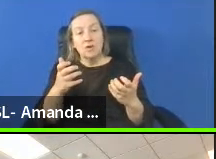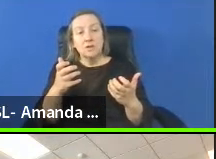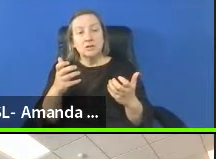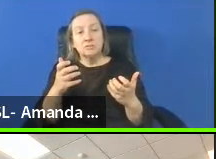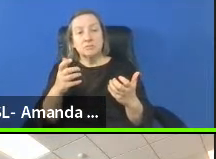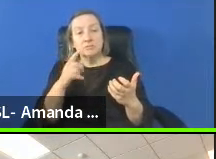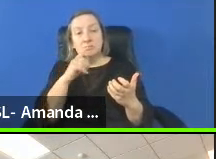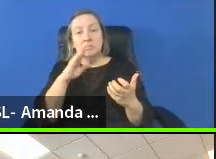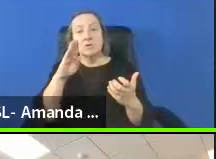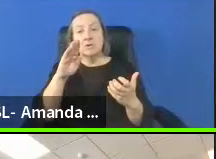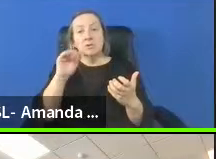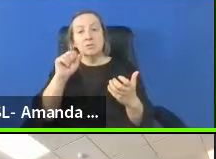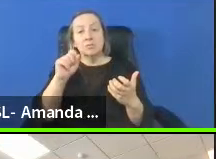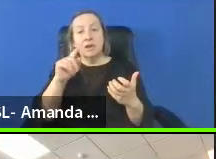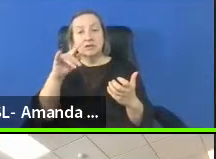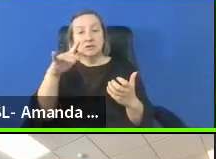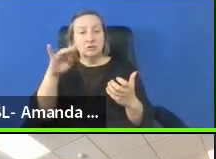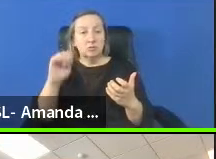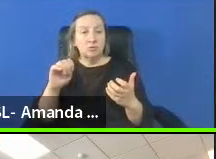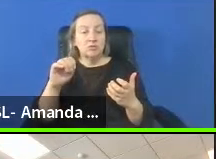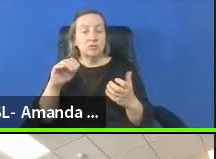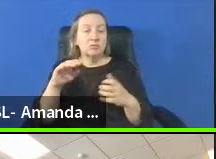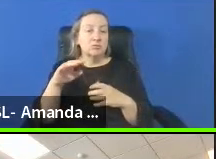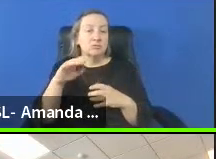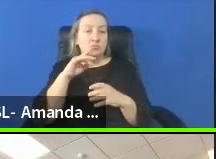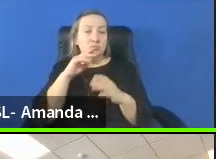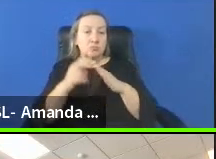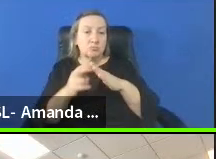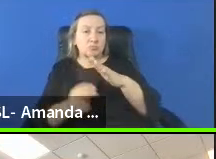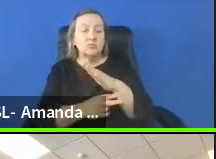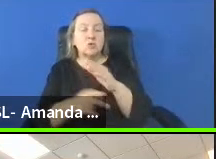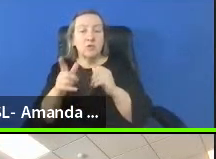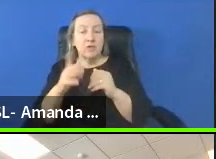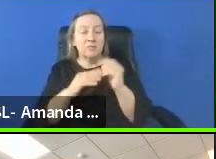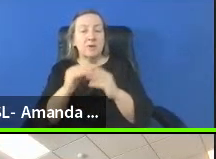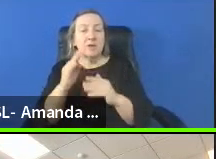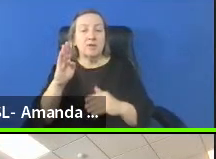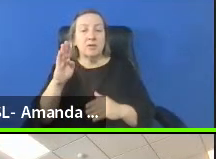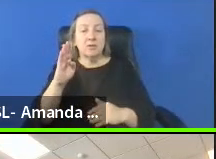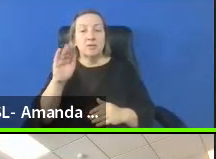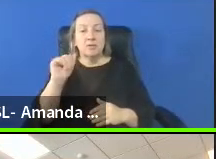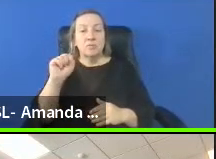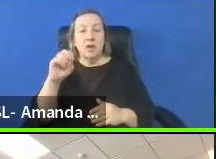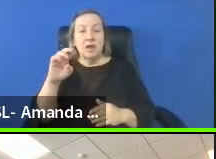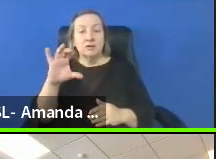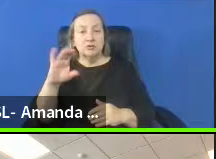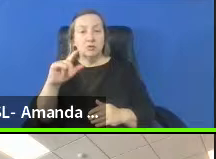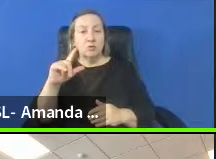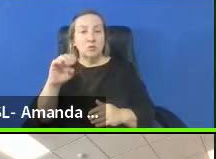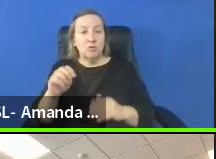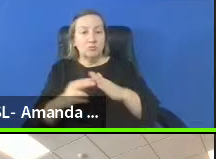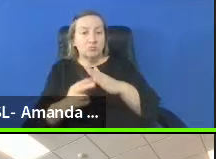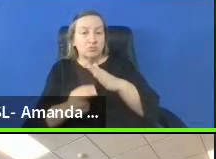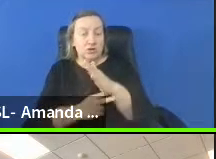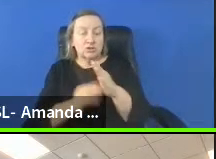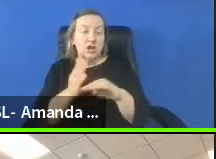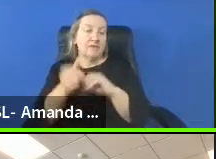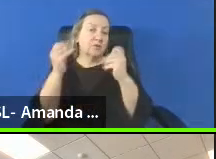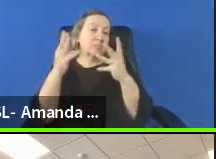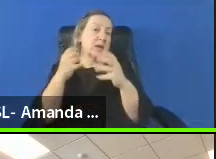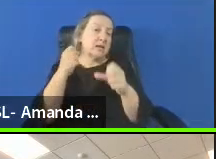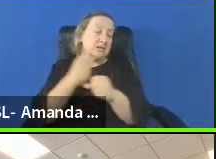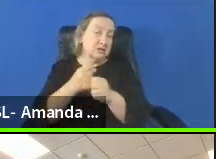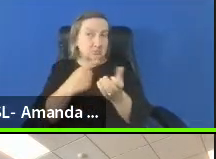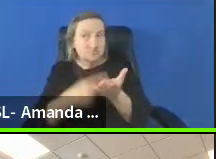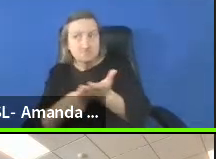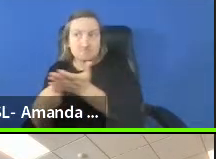bridge. So they ended up building a bascule bridge after years of back and forth. That was completed